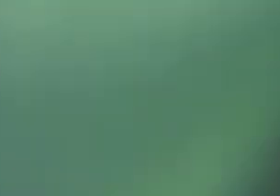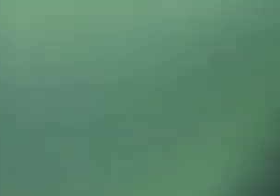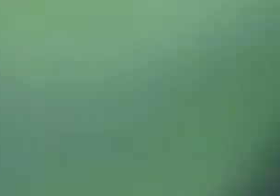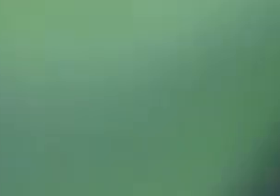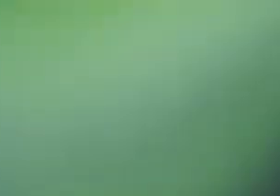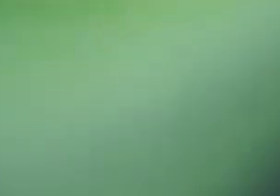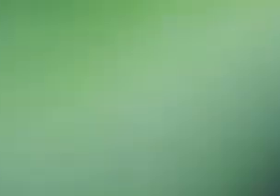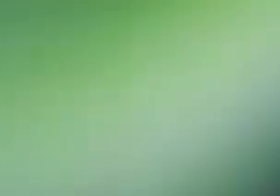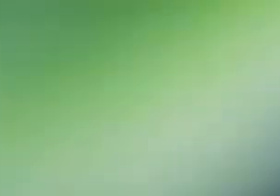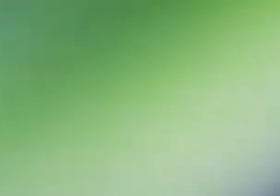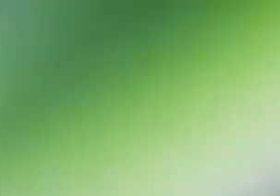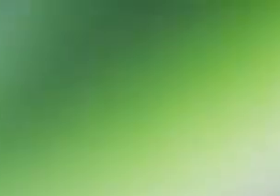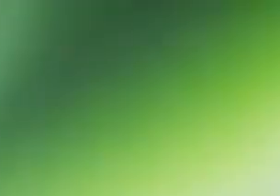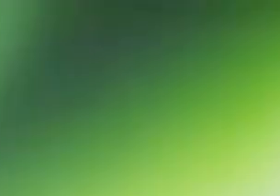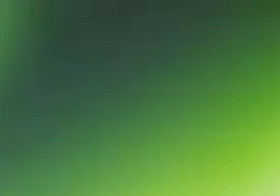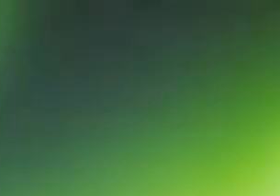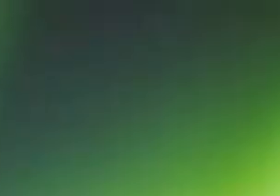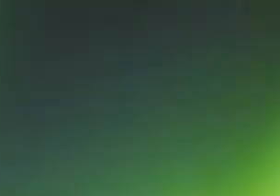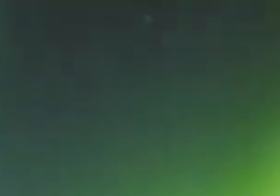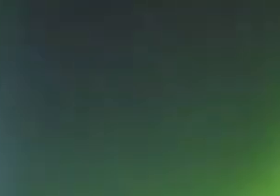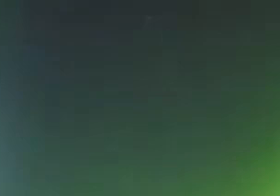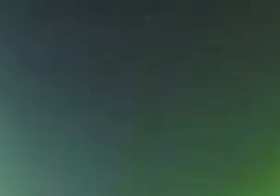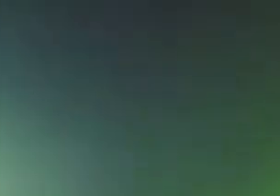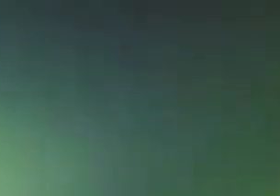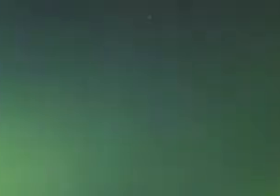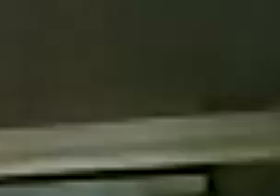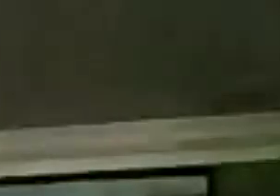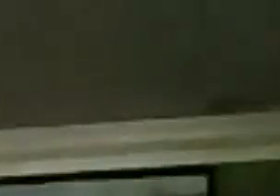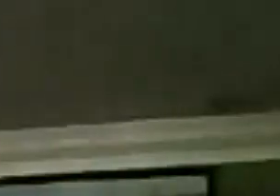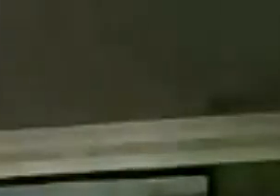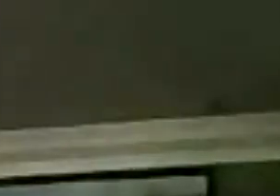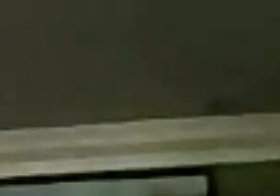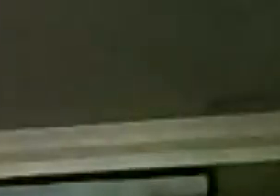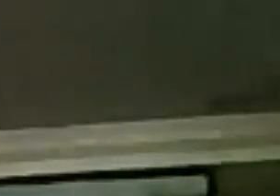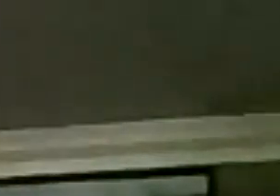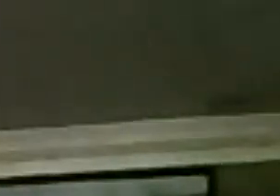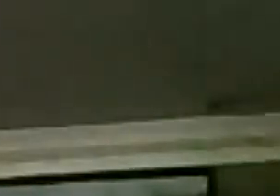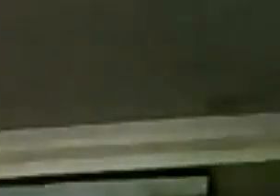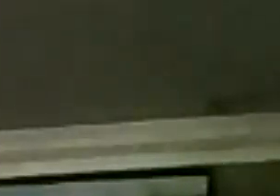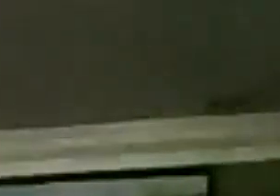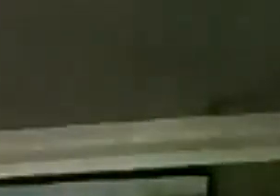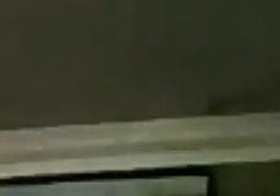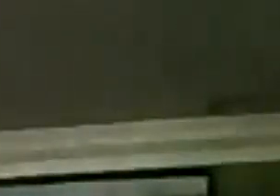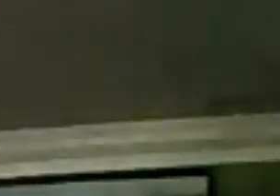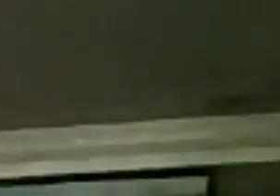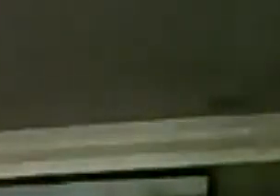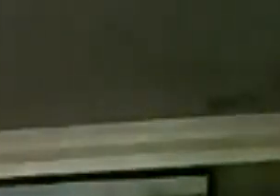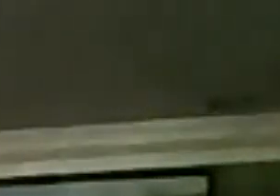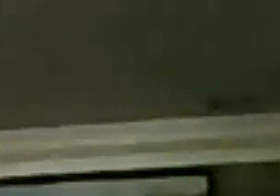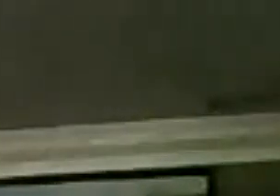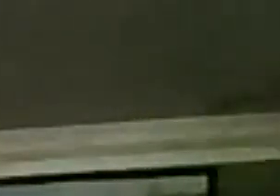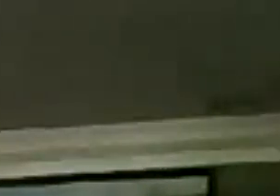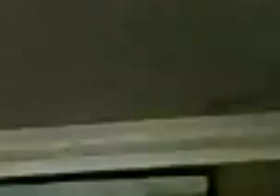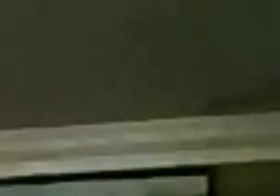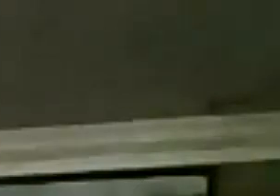should be aware of, or things that they should know coming up? Just communication if they're having issues or any